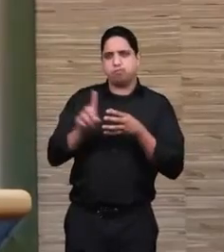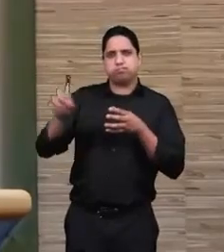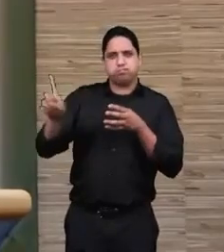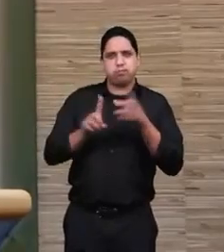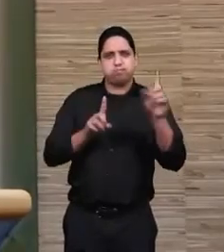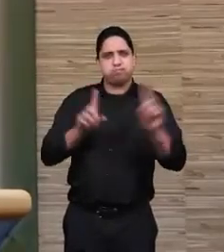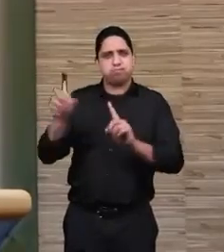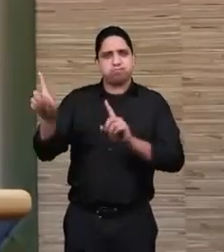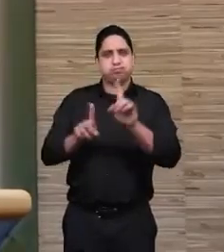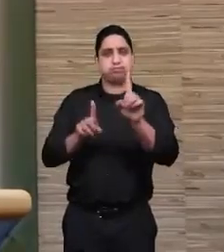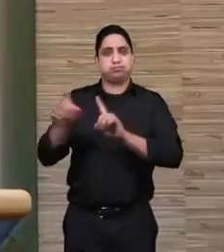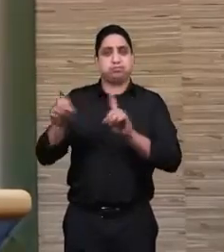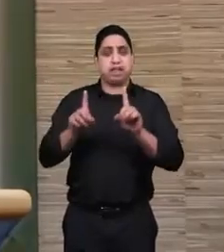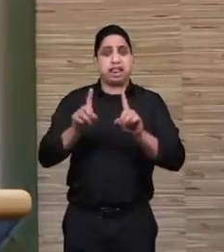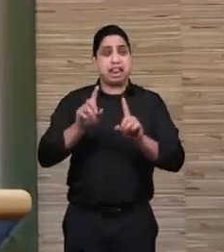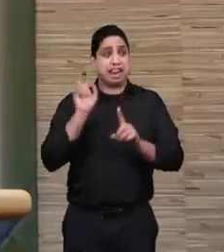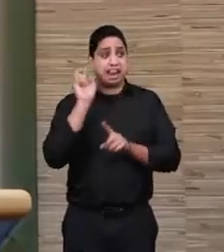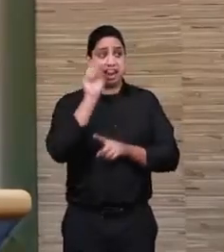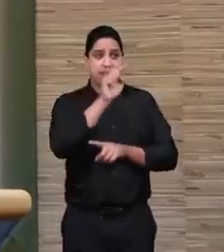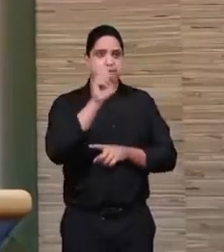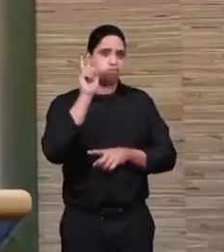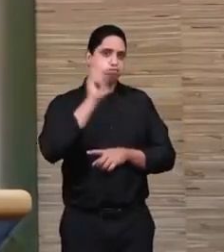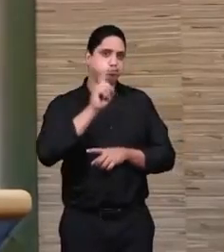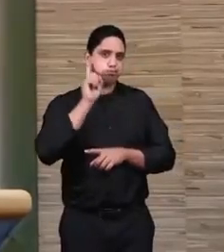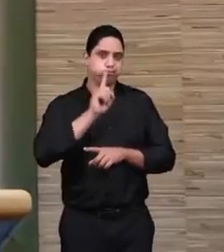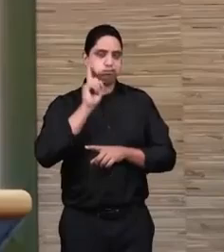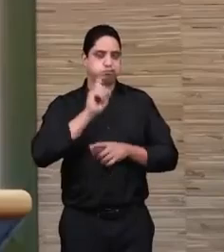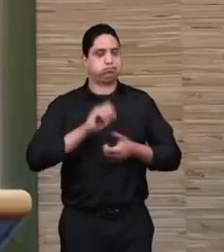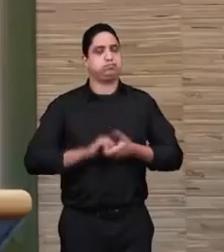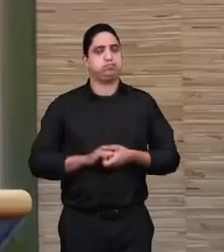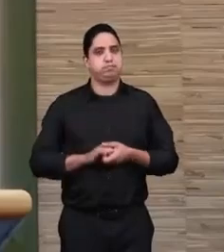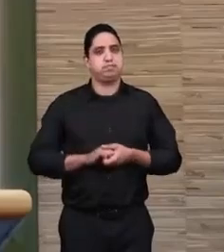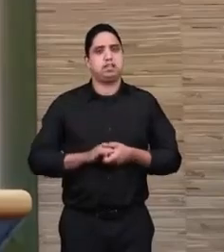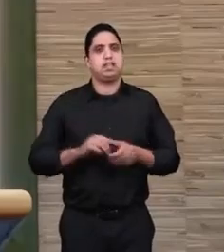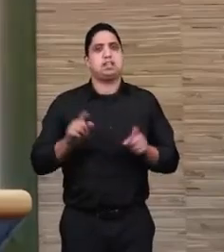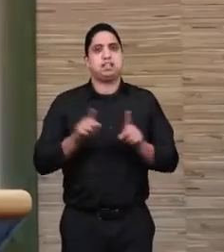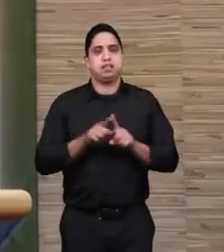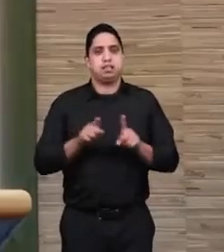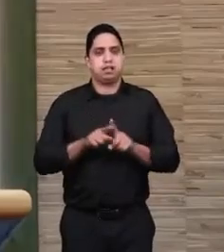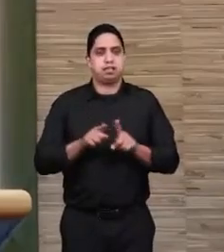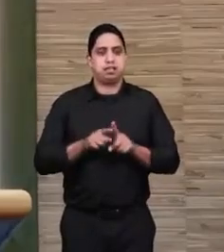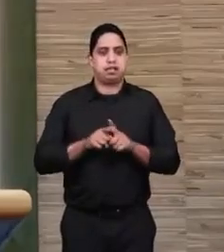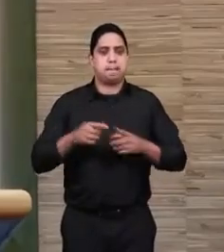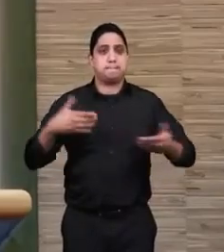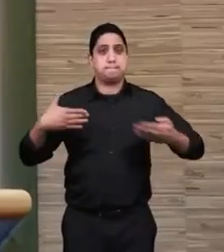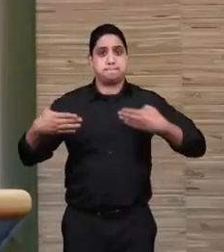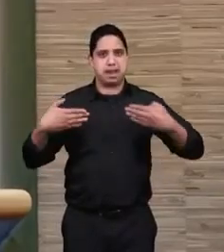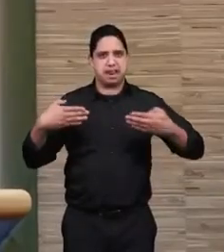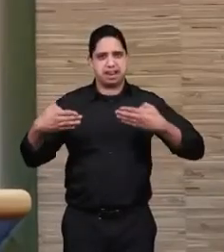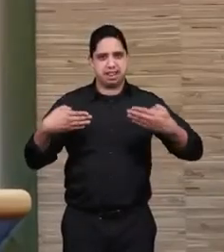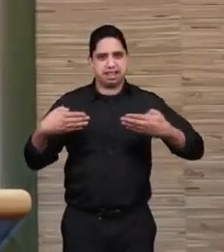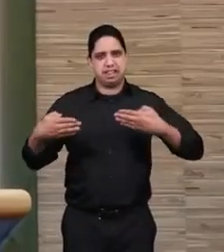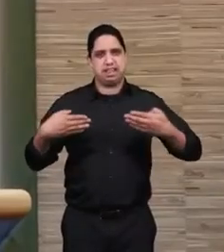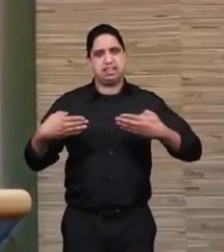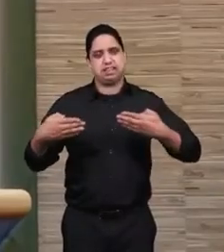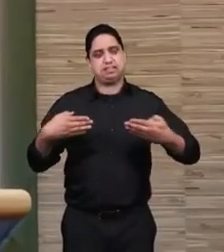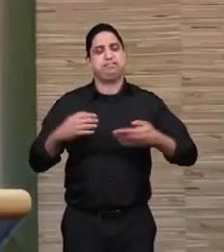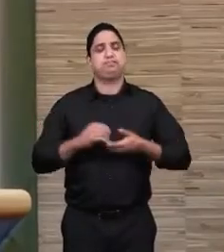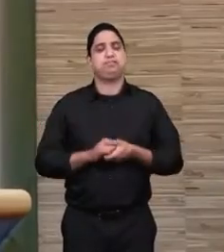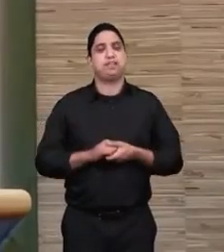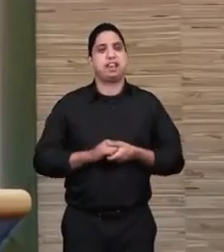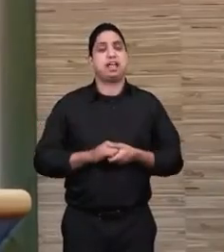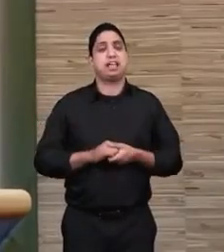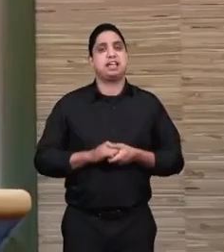in number of TV stations in the United States as well as in Panama, and soon we'll